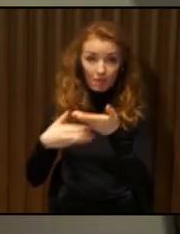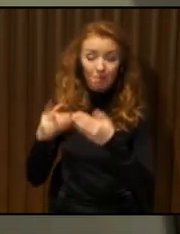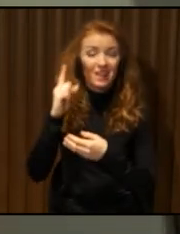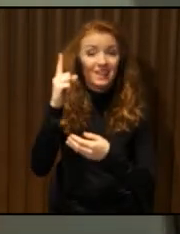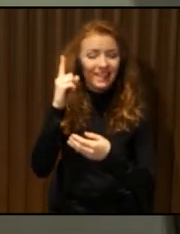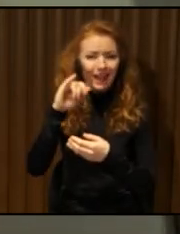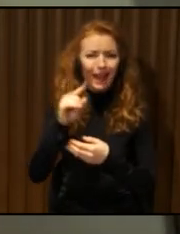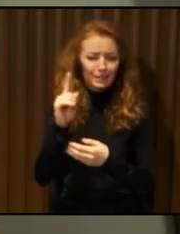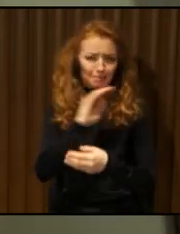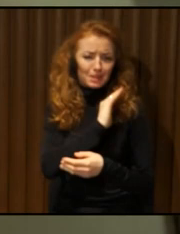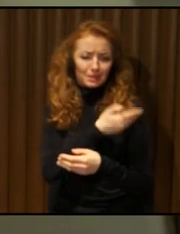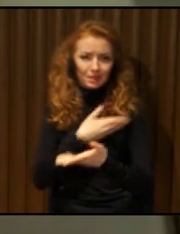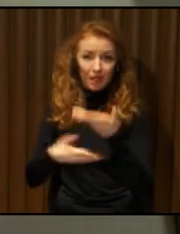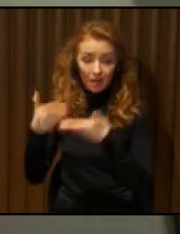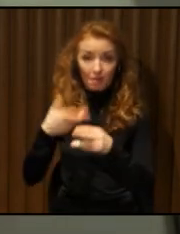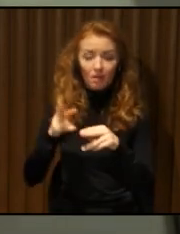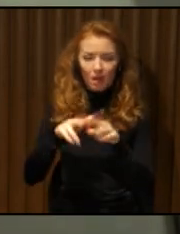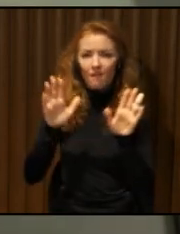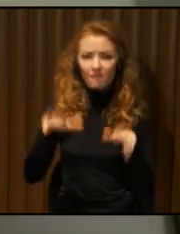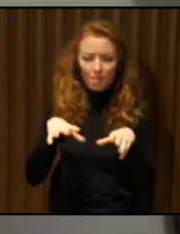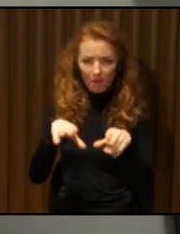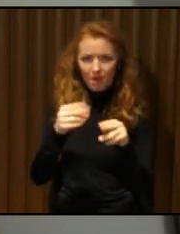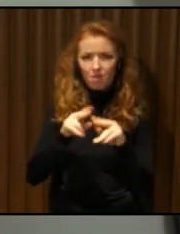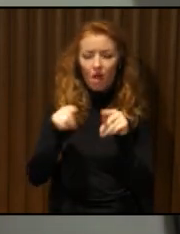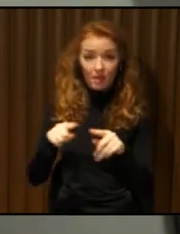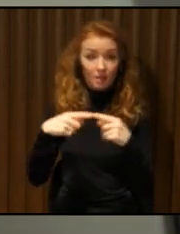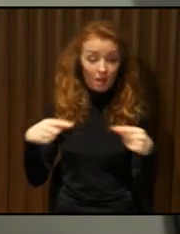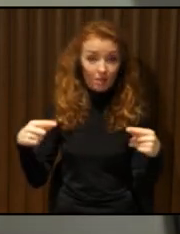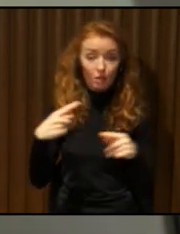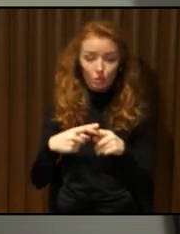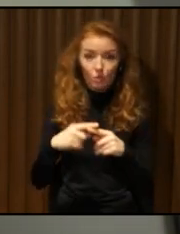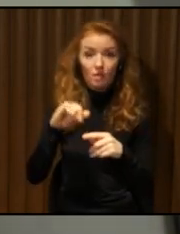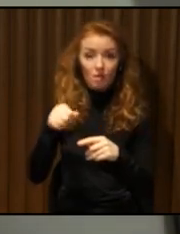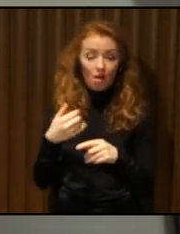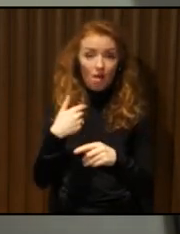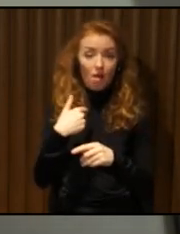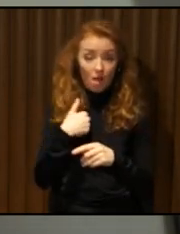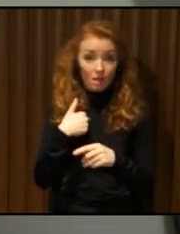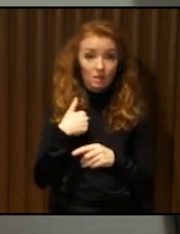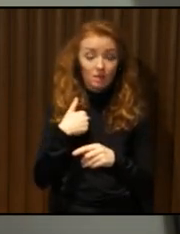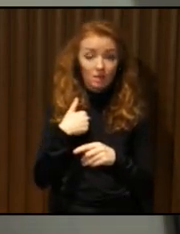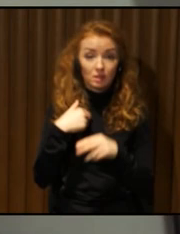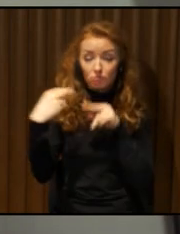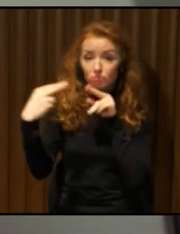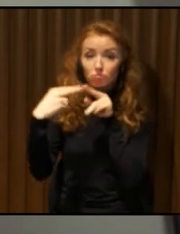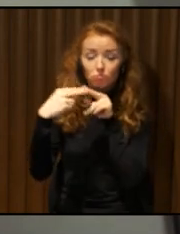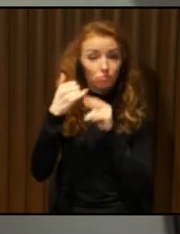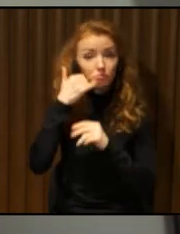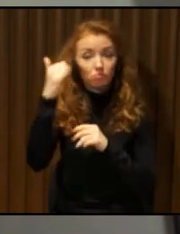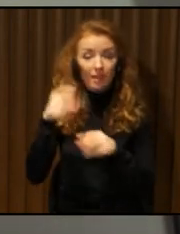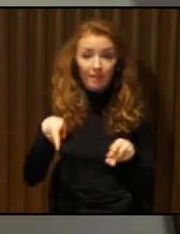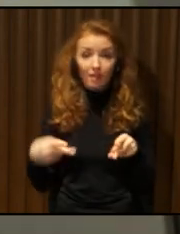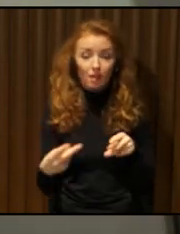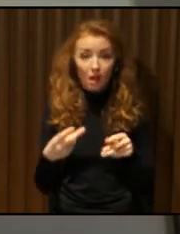things like that. Yes. When I can call the CEO of IKEA Israel and tell him, listen, we have an amazing idea. Let's